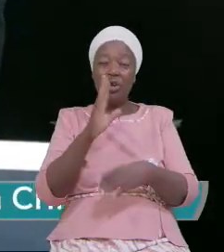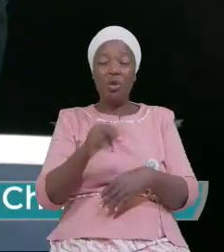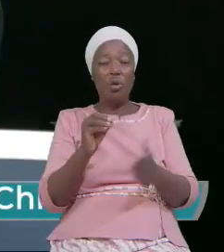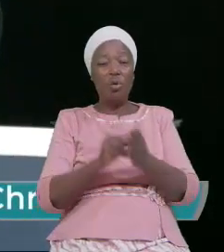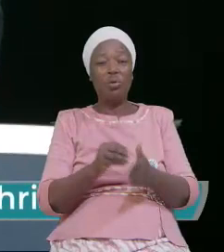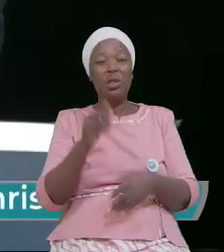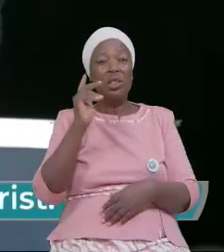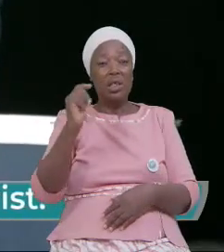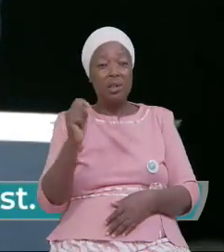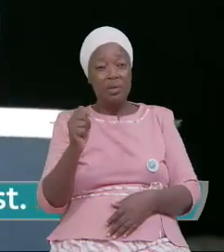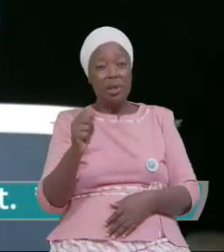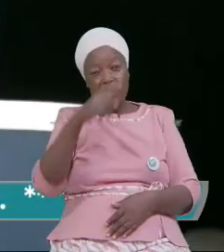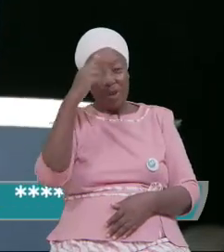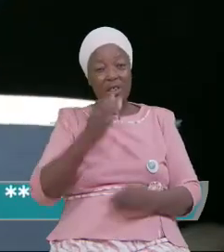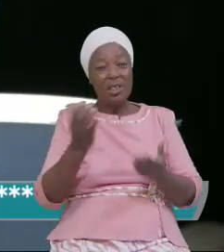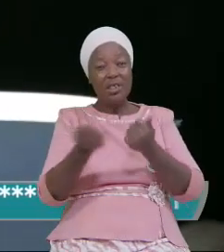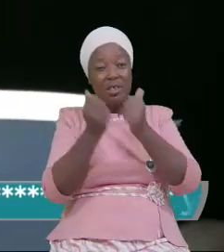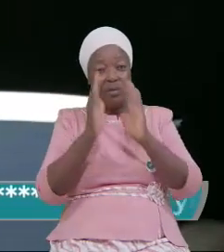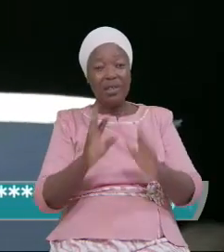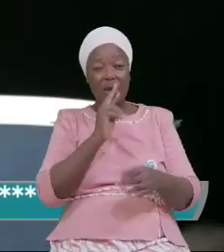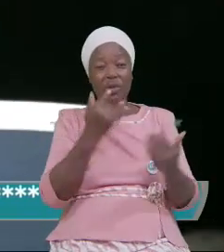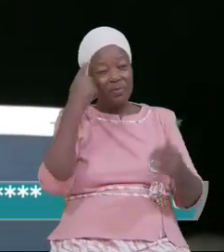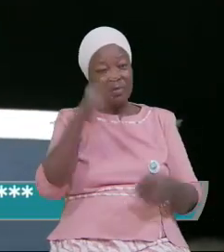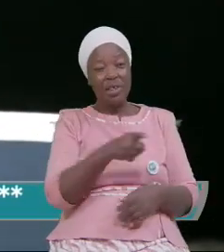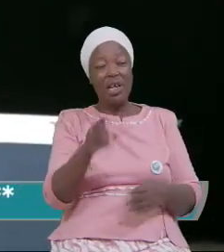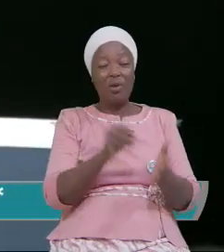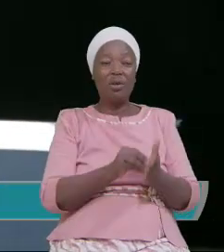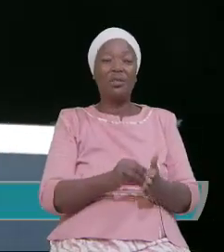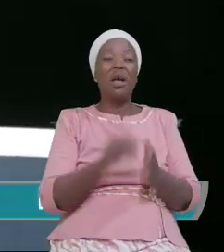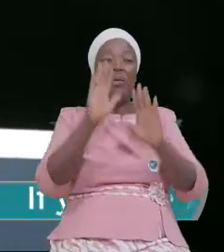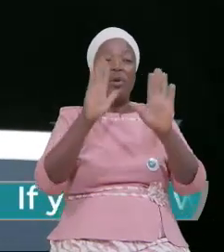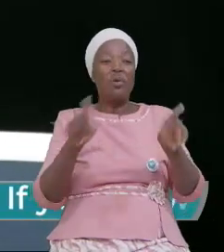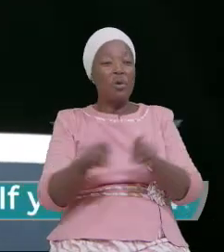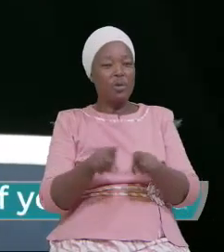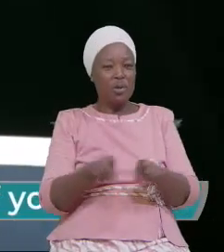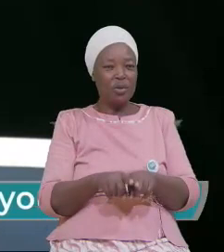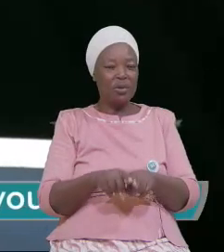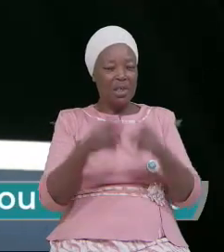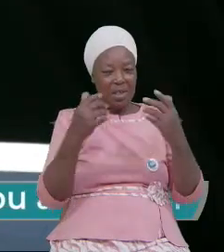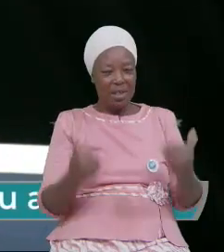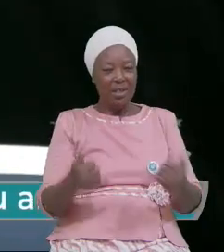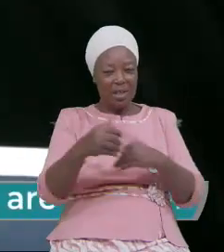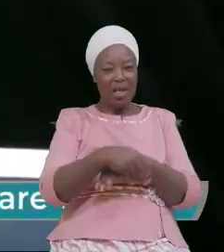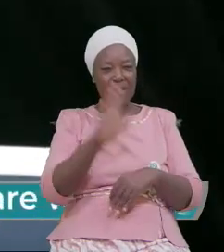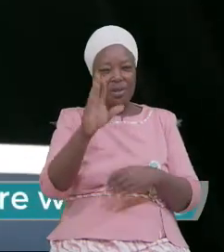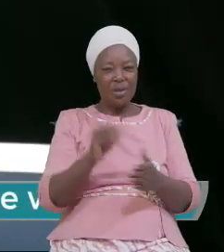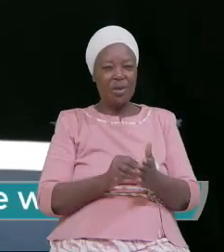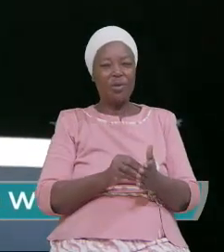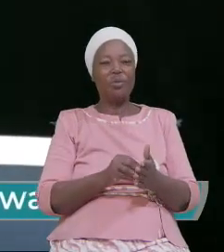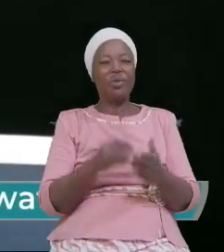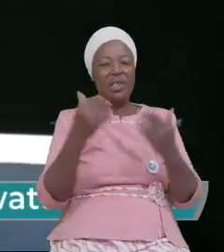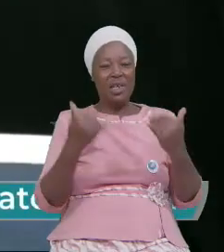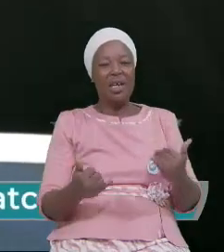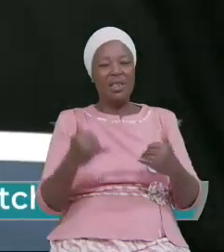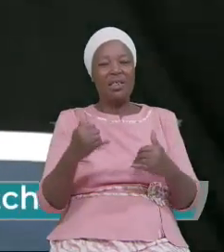for their own miracle as well. They are not going to anywhere. Tonight is your night. Say, tonight is my